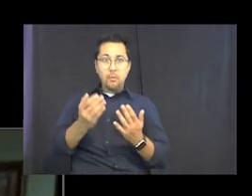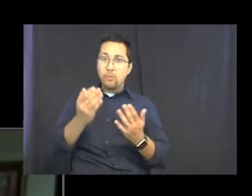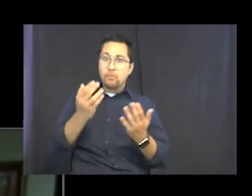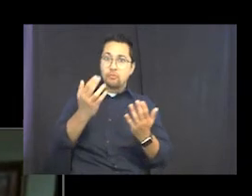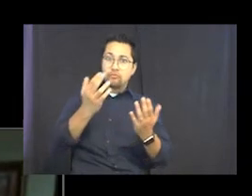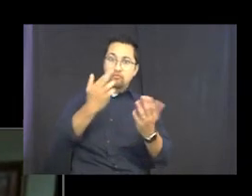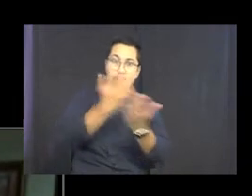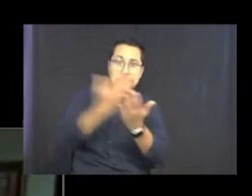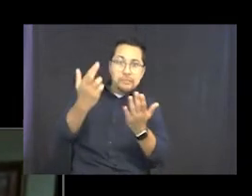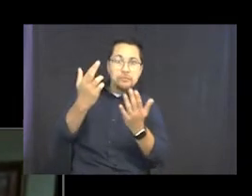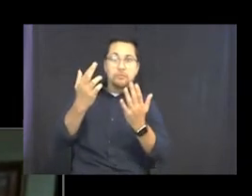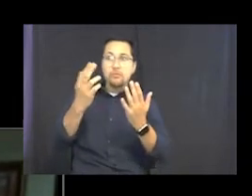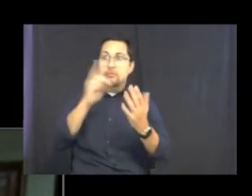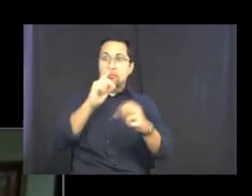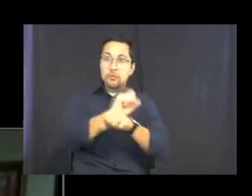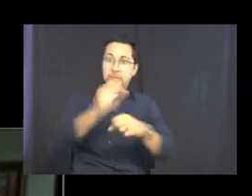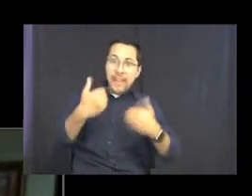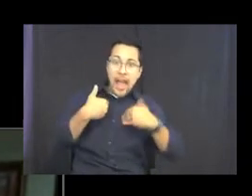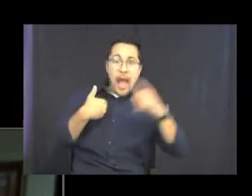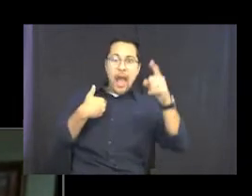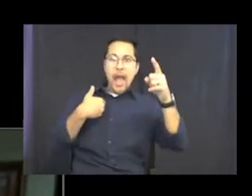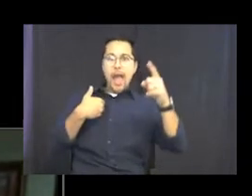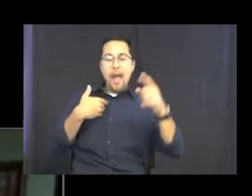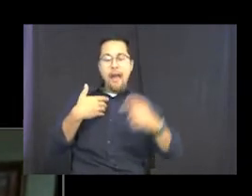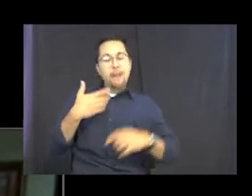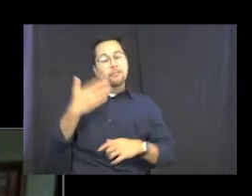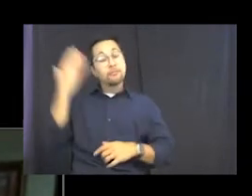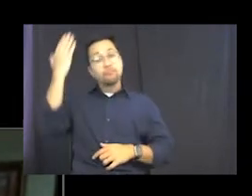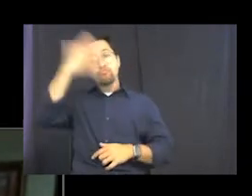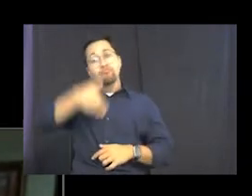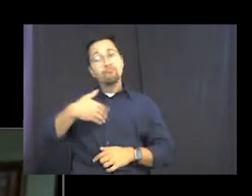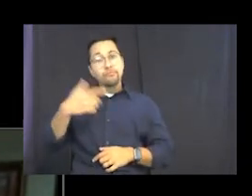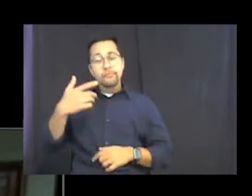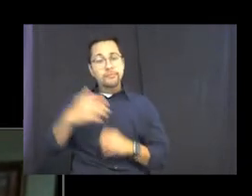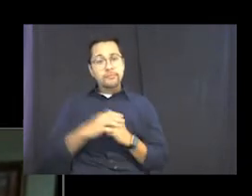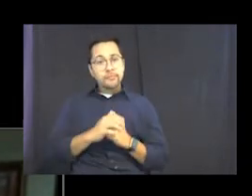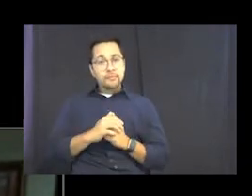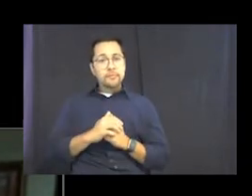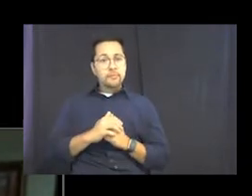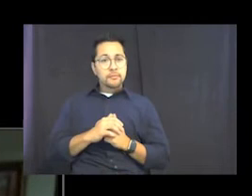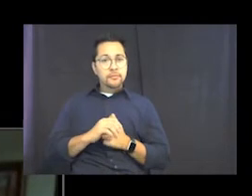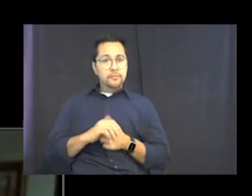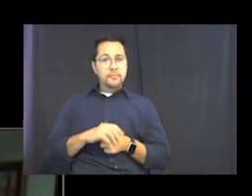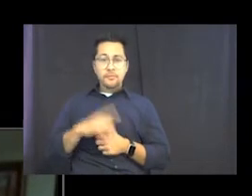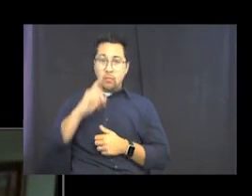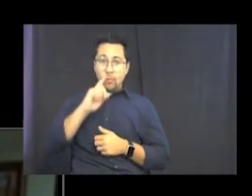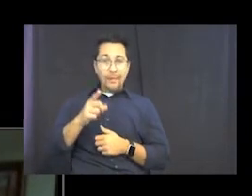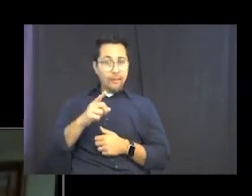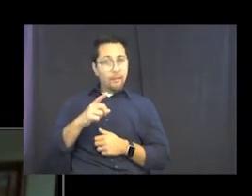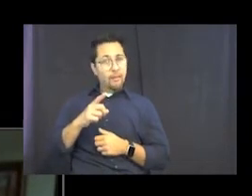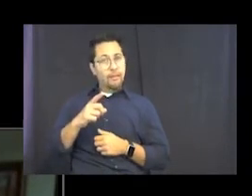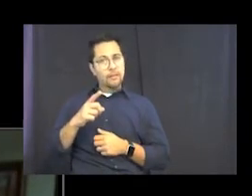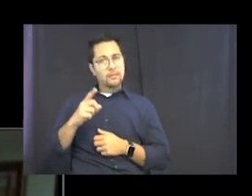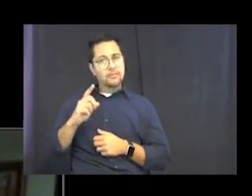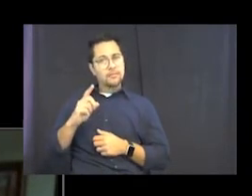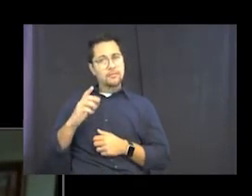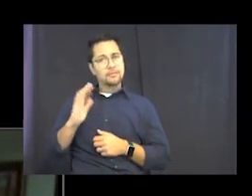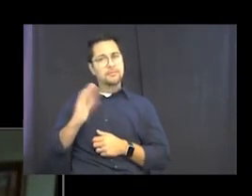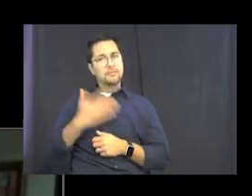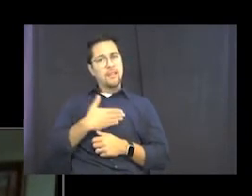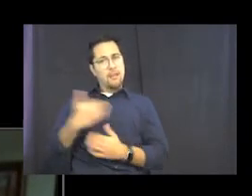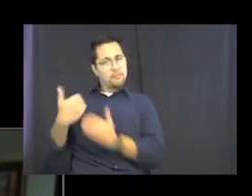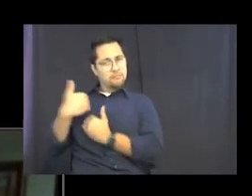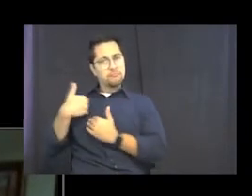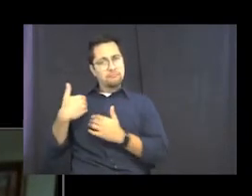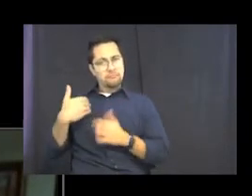exist or where they get help. It's up to us as